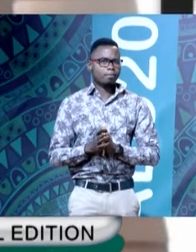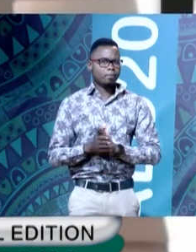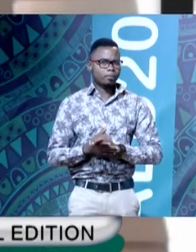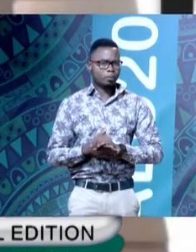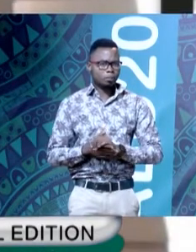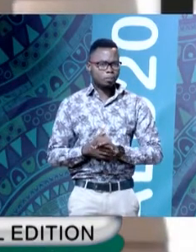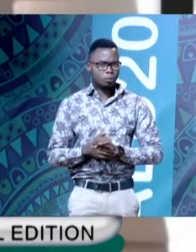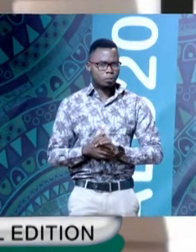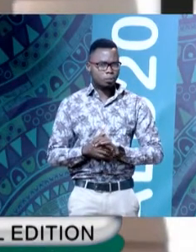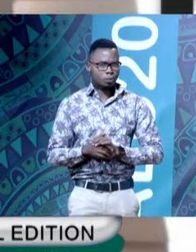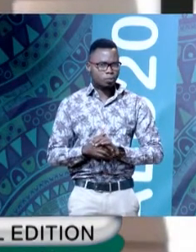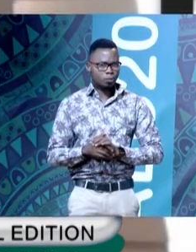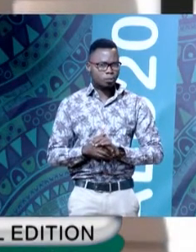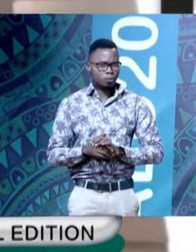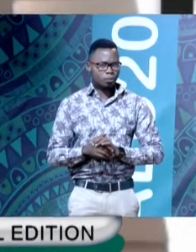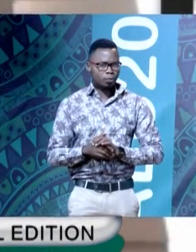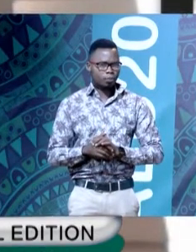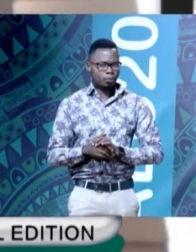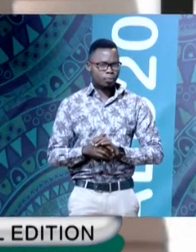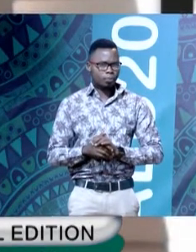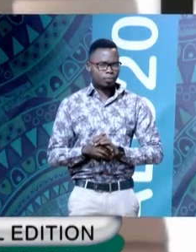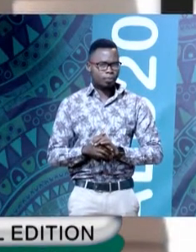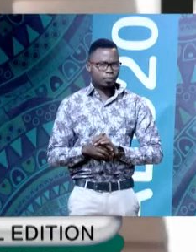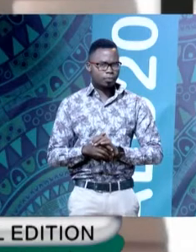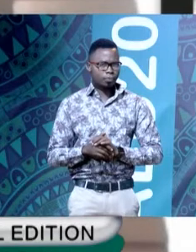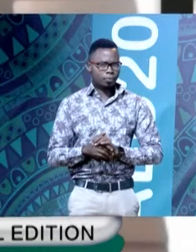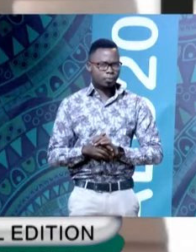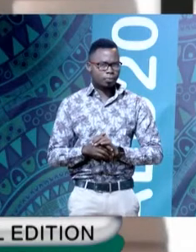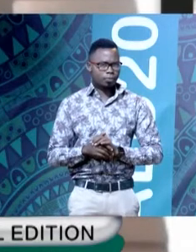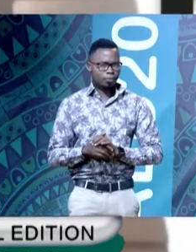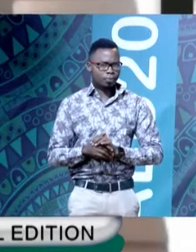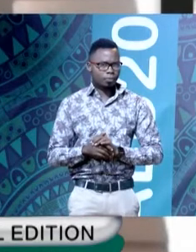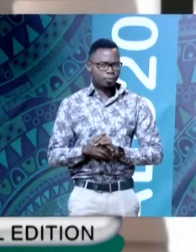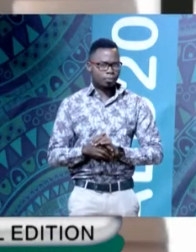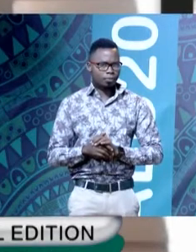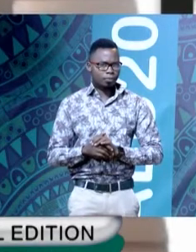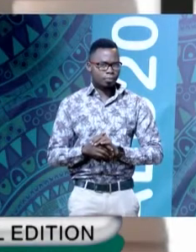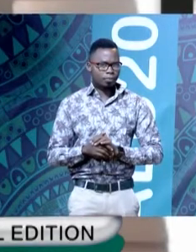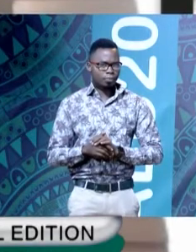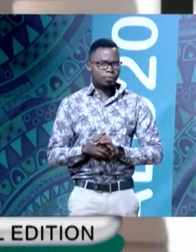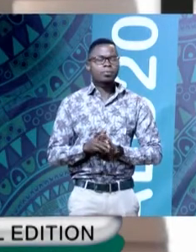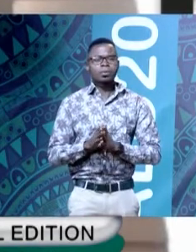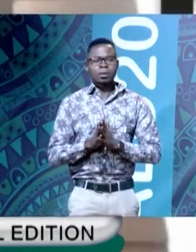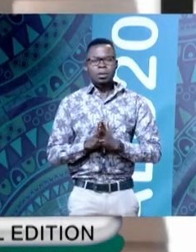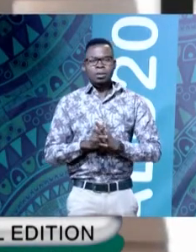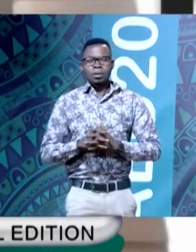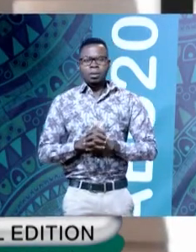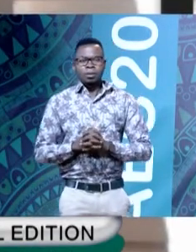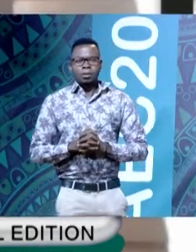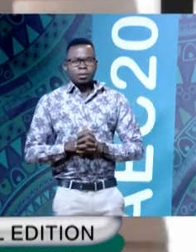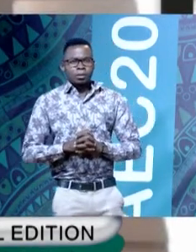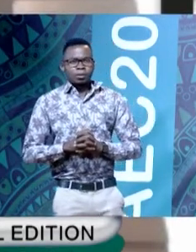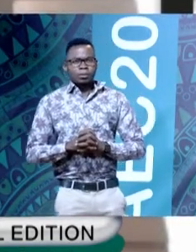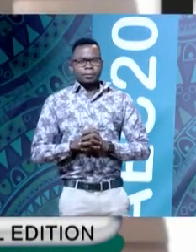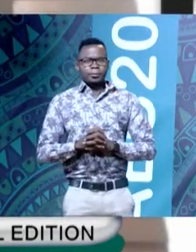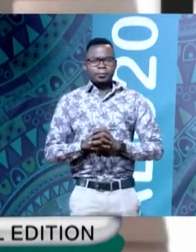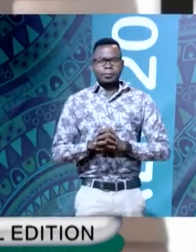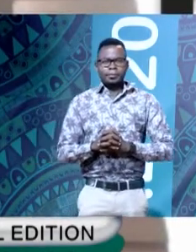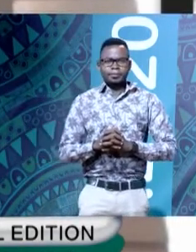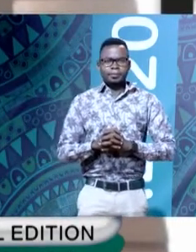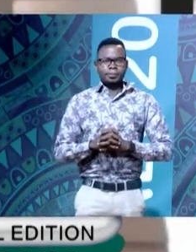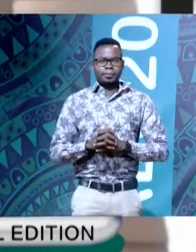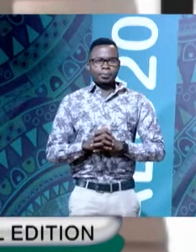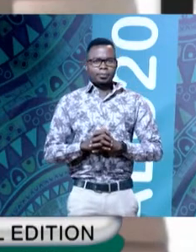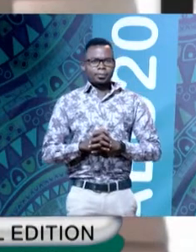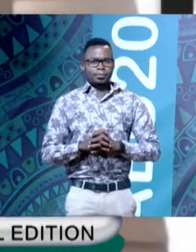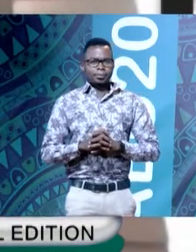is not very clear in terms of representation, whether the youth are making an